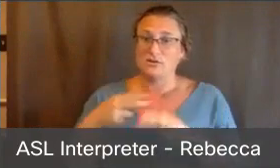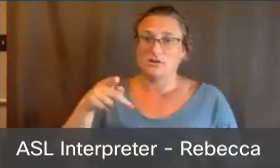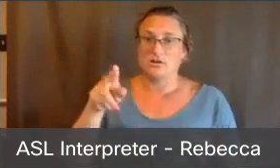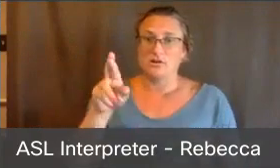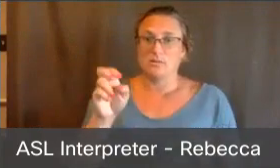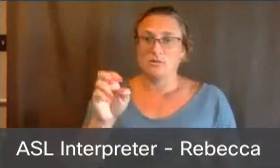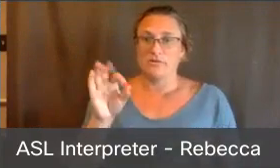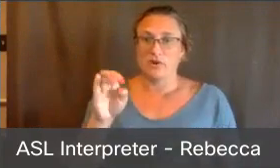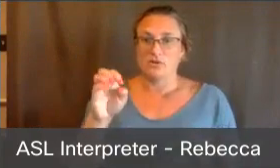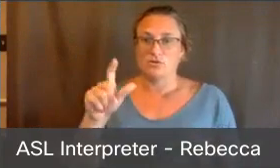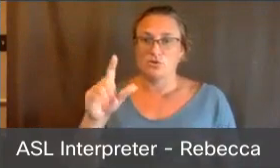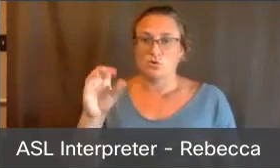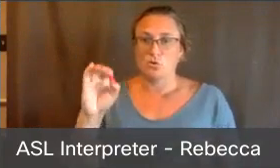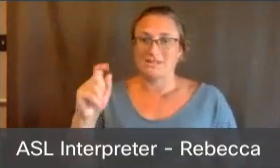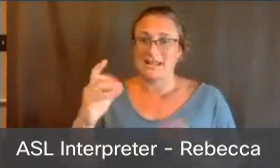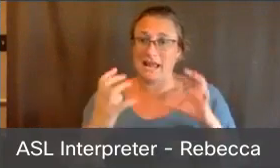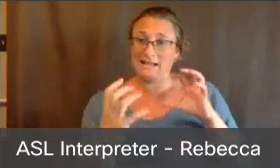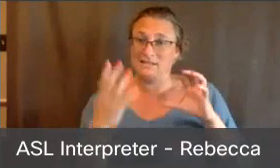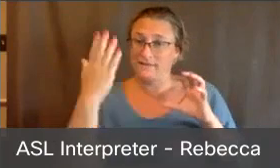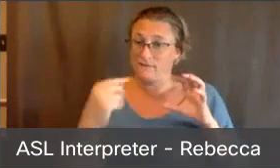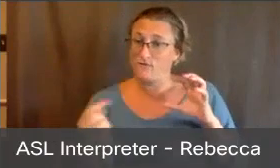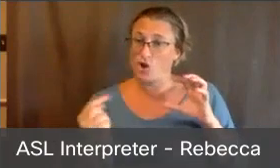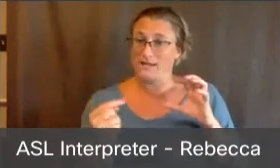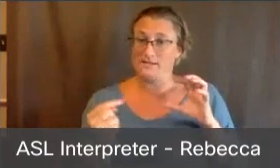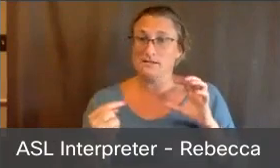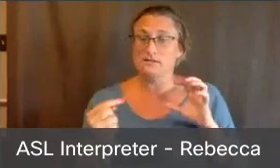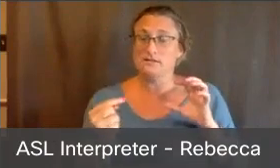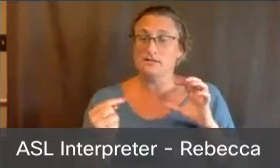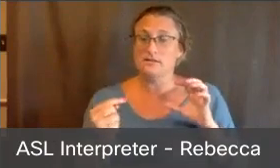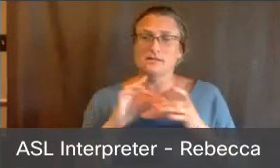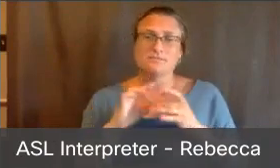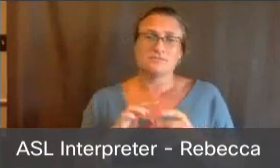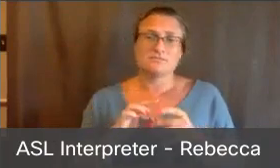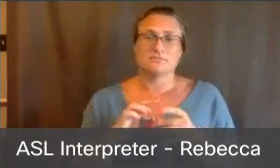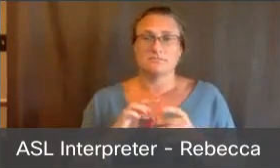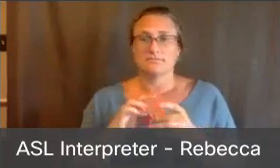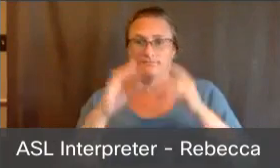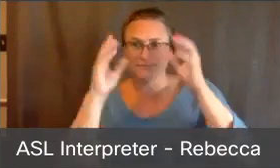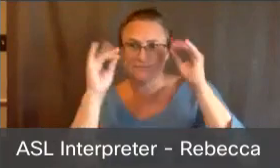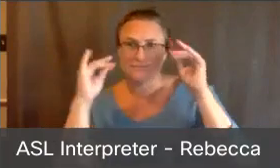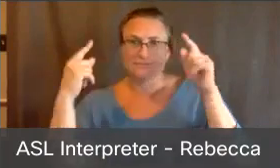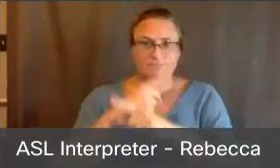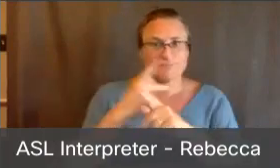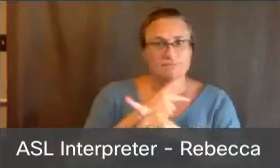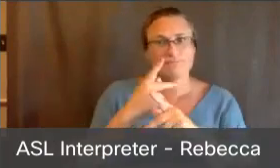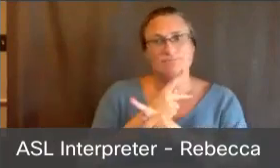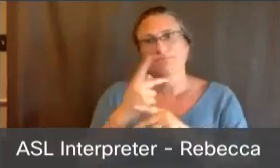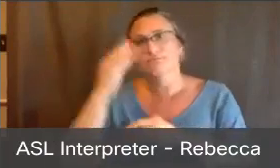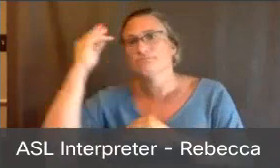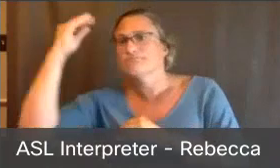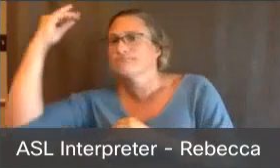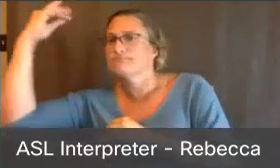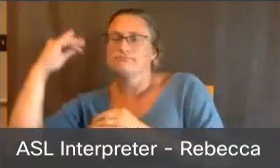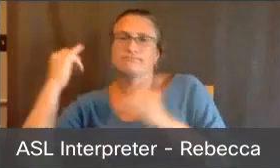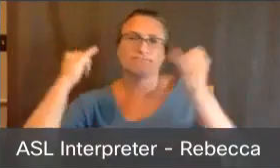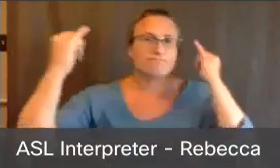brain. And that's responsible for all your kind of higher thinking, your complex thought, your abstract thought,